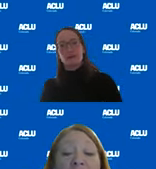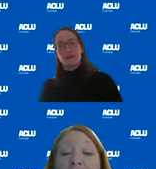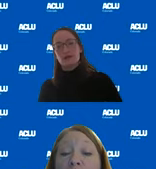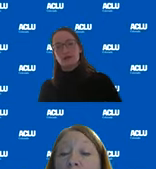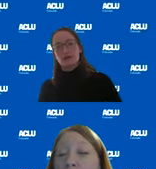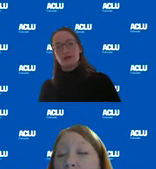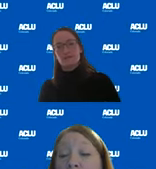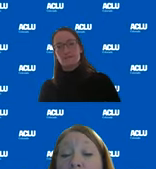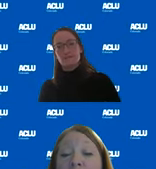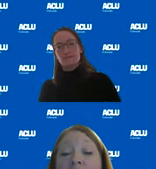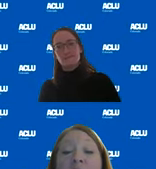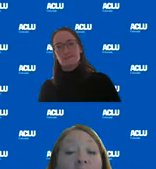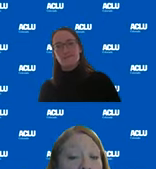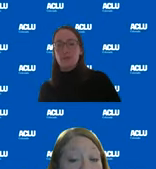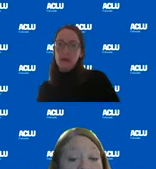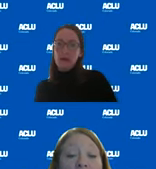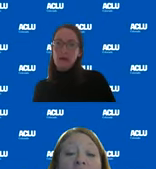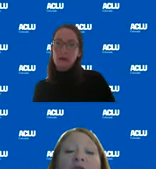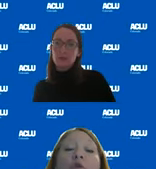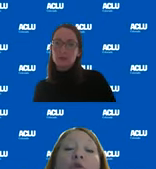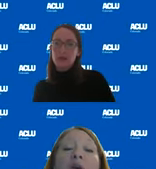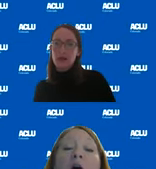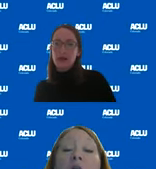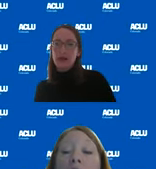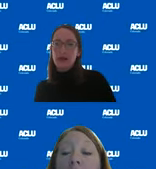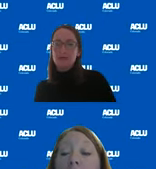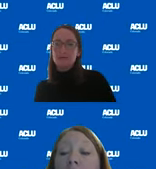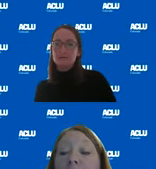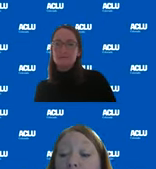And wasn't it true that Republicans in Colorado also supported